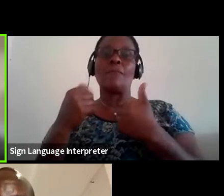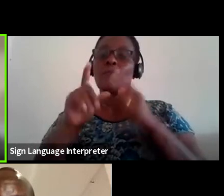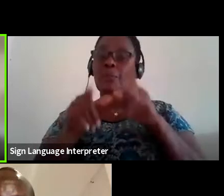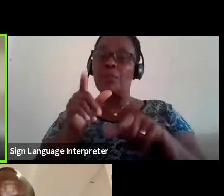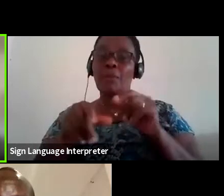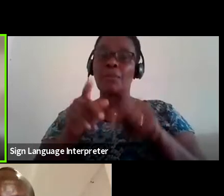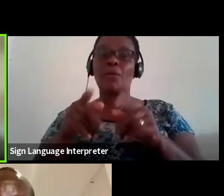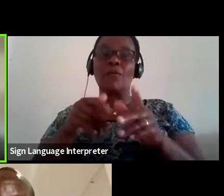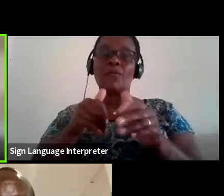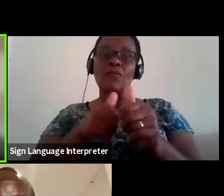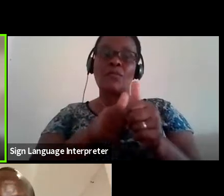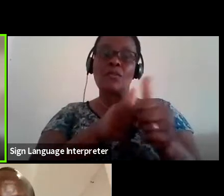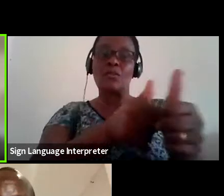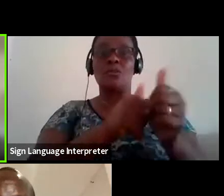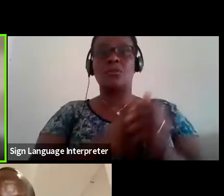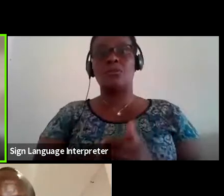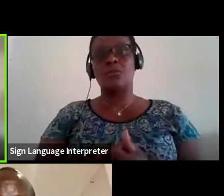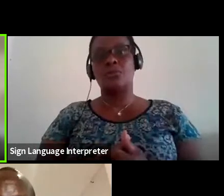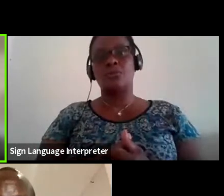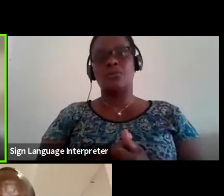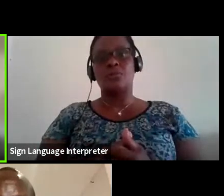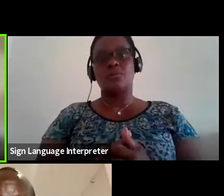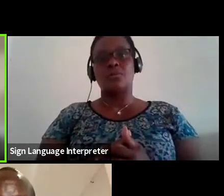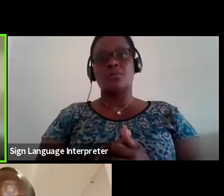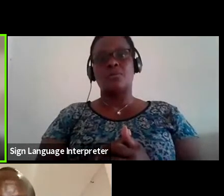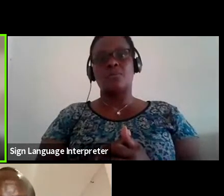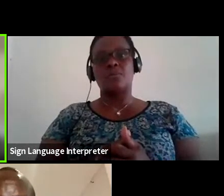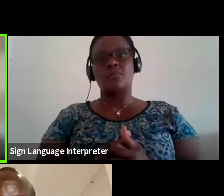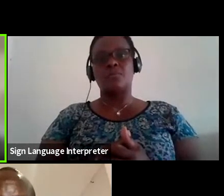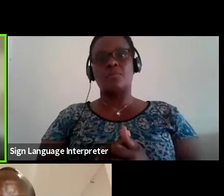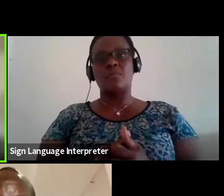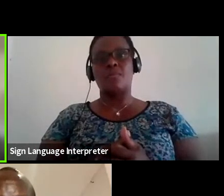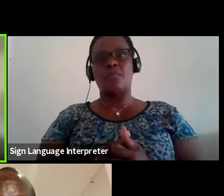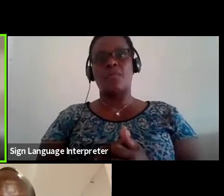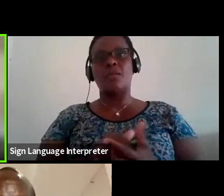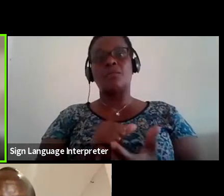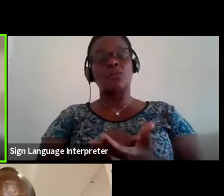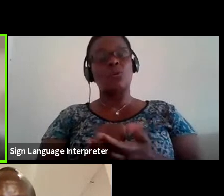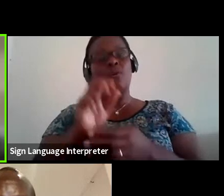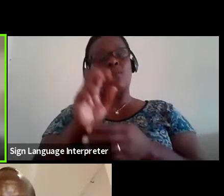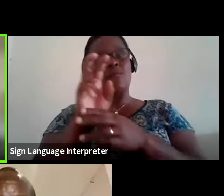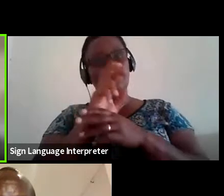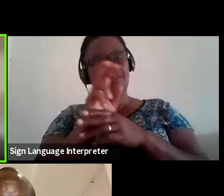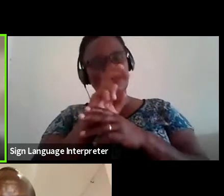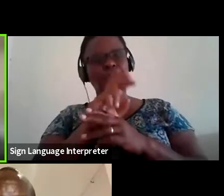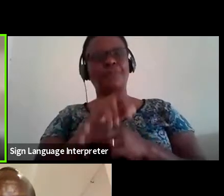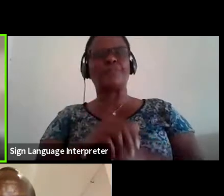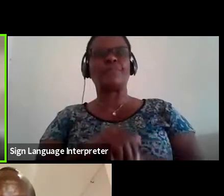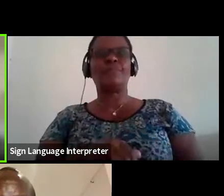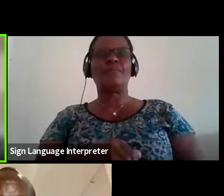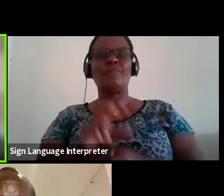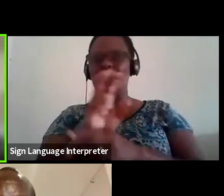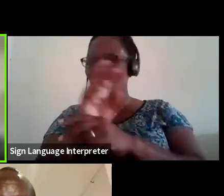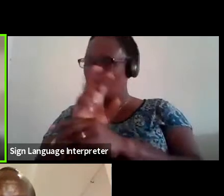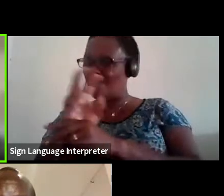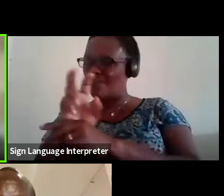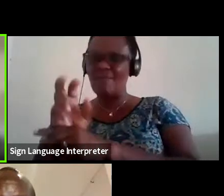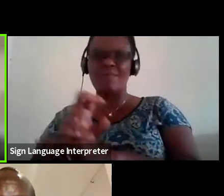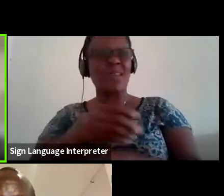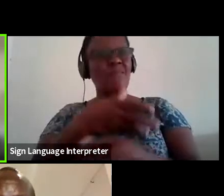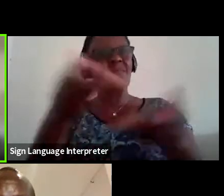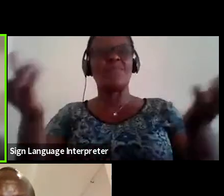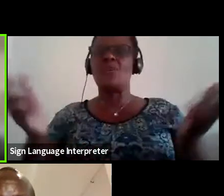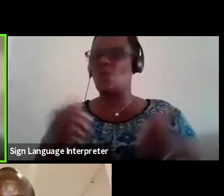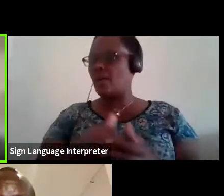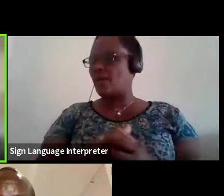was Nicholas Opio. So there's physical surveillance, being tracked, being followed everywhere you go, for whatever reason,